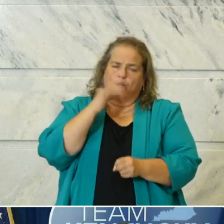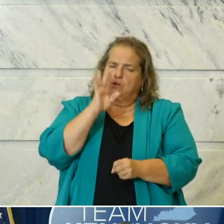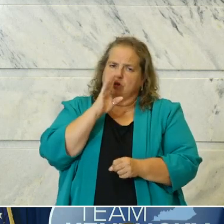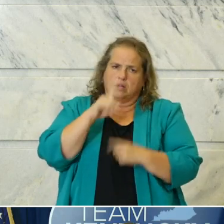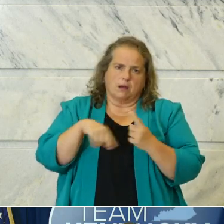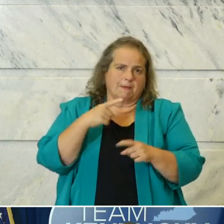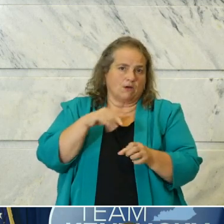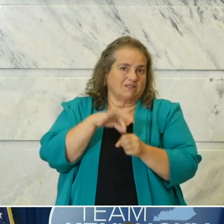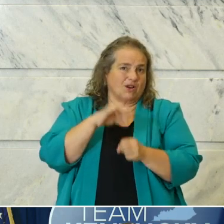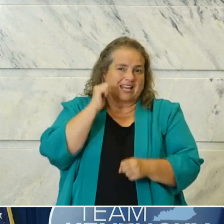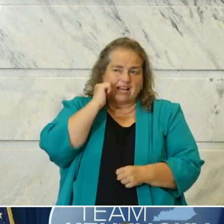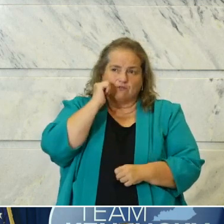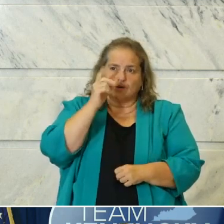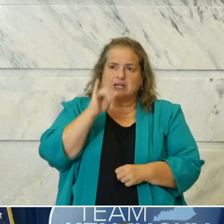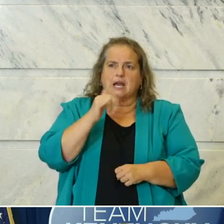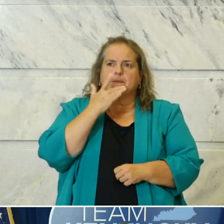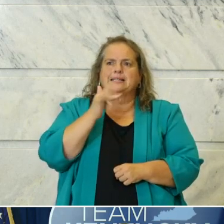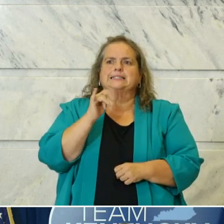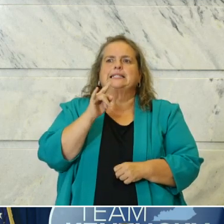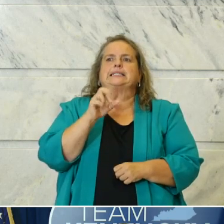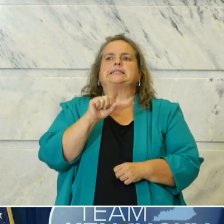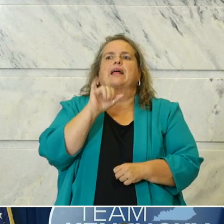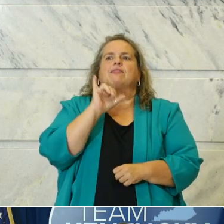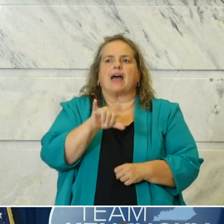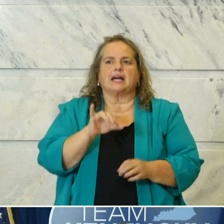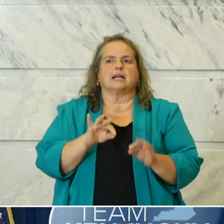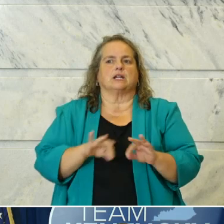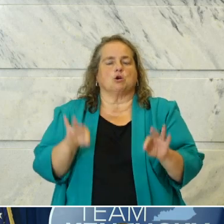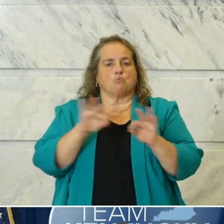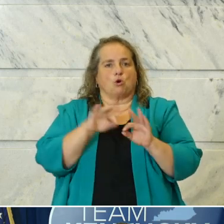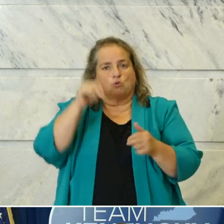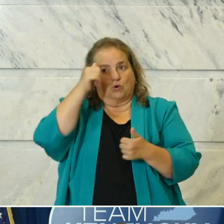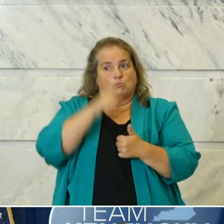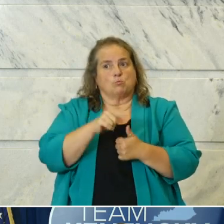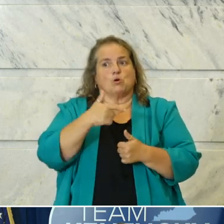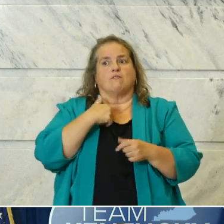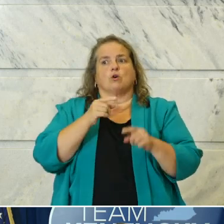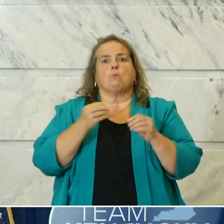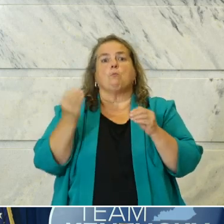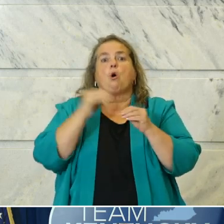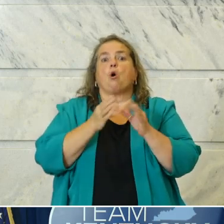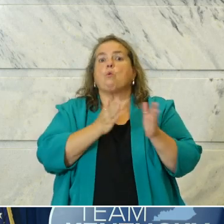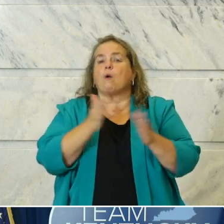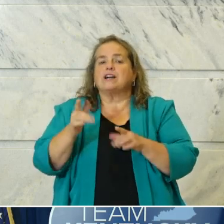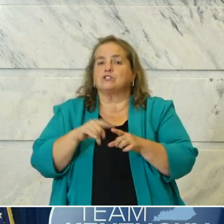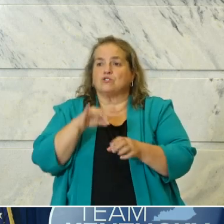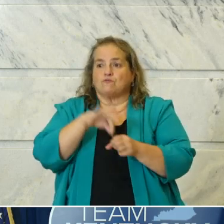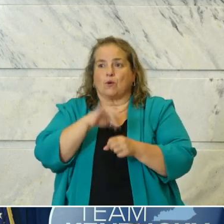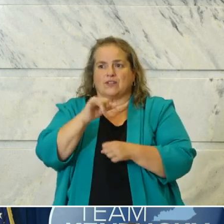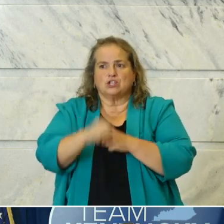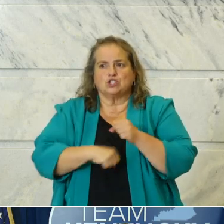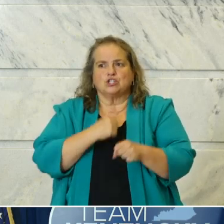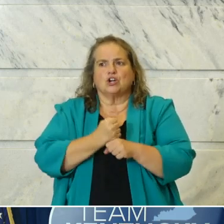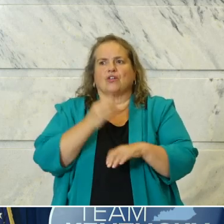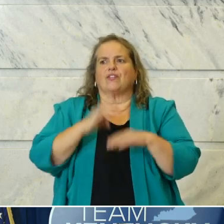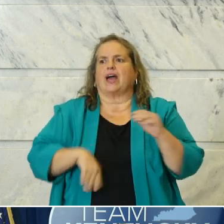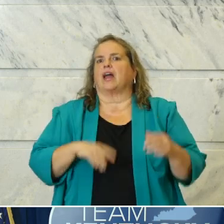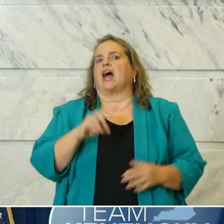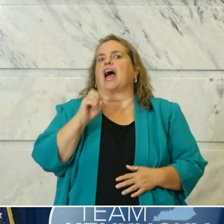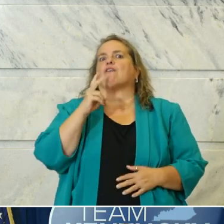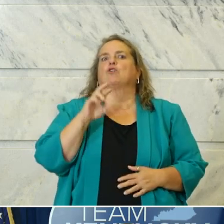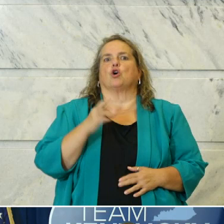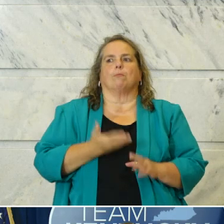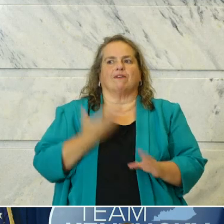day because it is that important. Remember, you have more ways to vote this year than ever before. If you're concerned